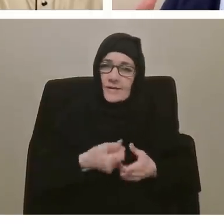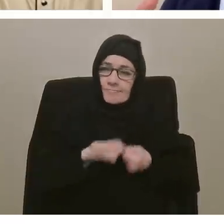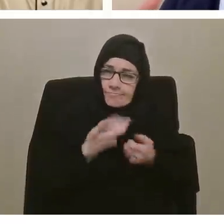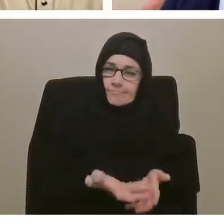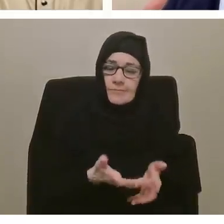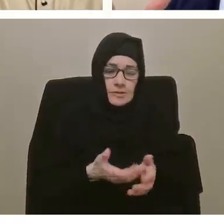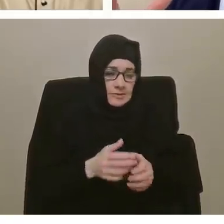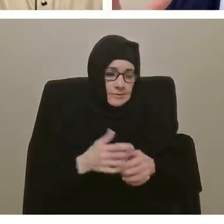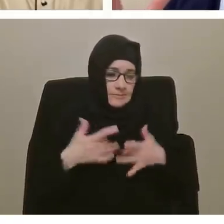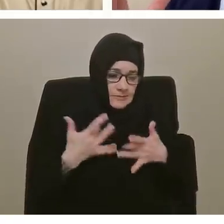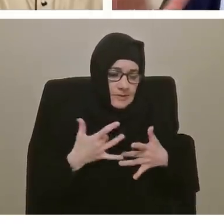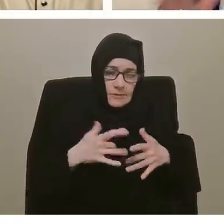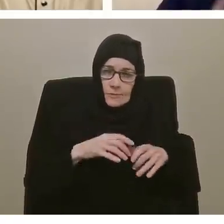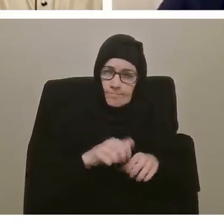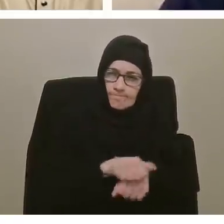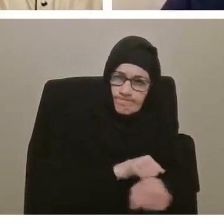And